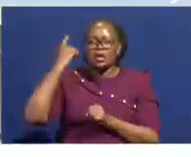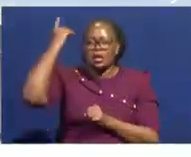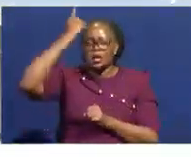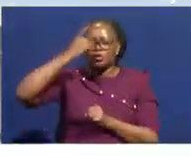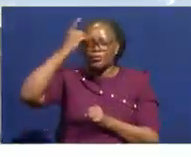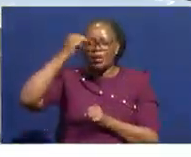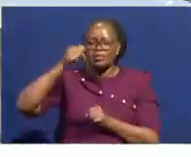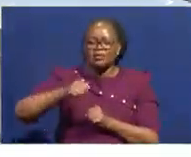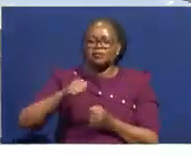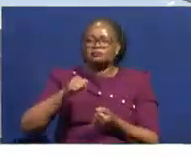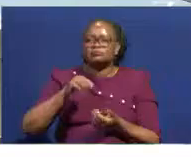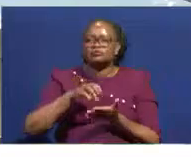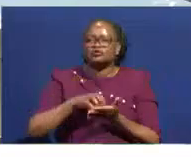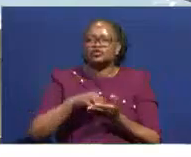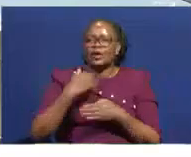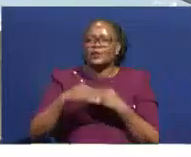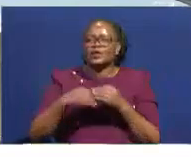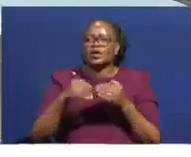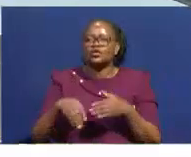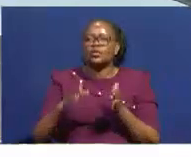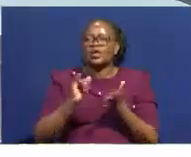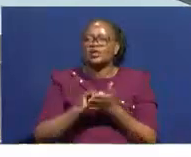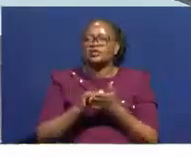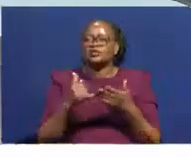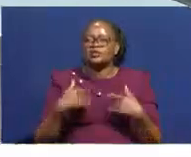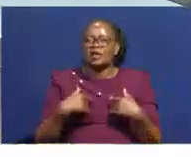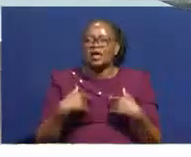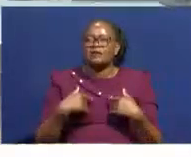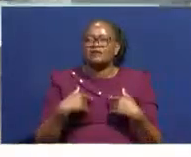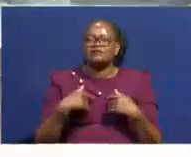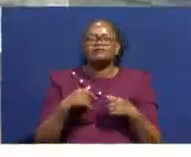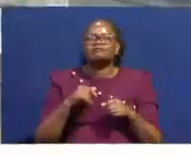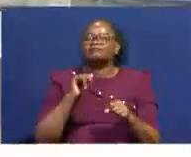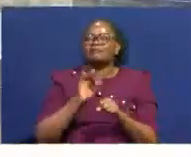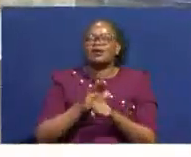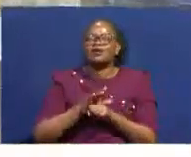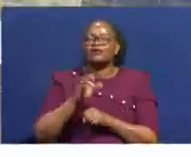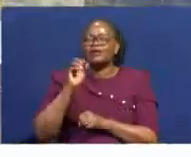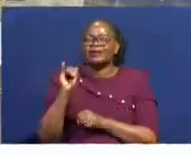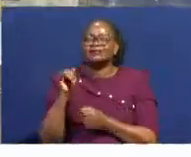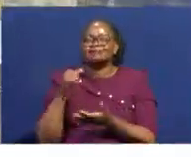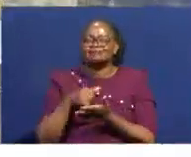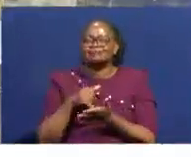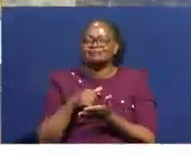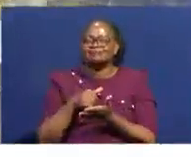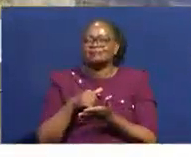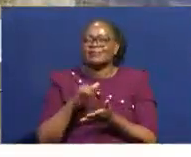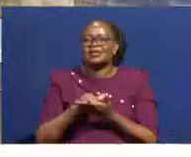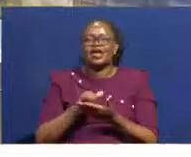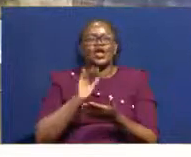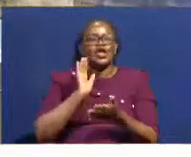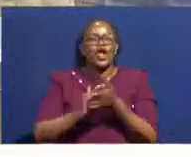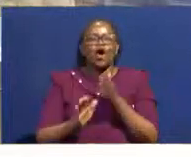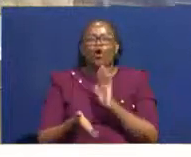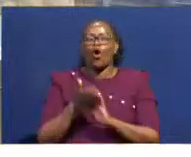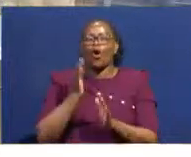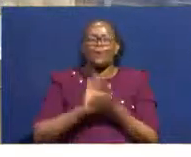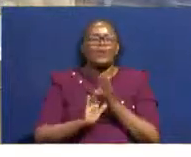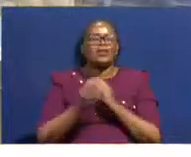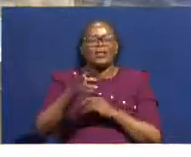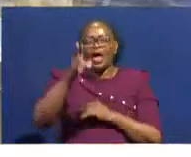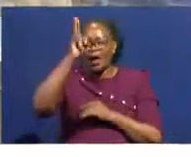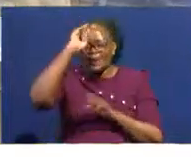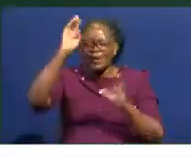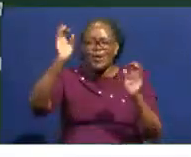police stations are built in a way that they have a lot of artificial intelligence incorporated, that there is no police officer in sight